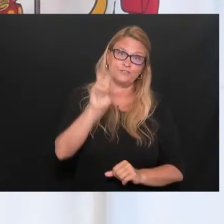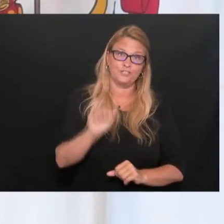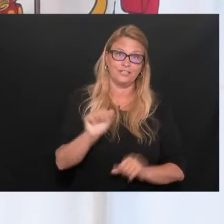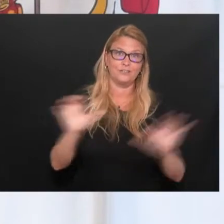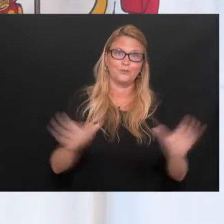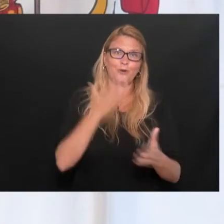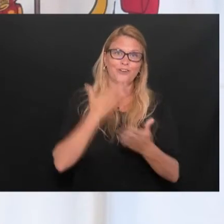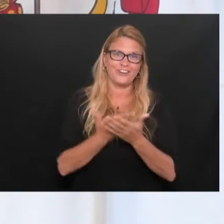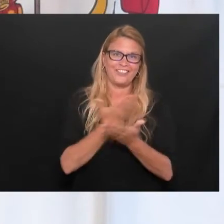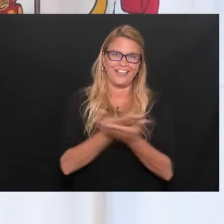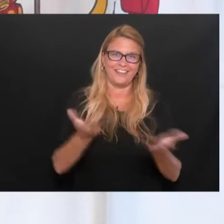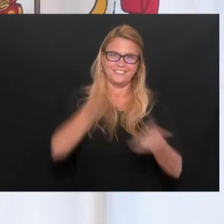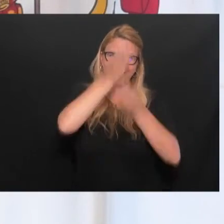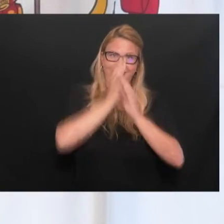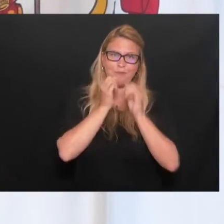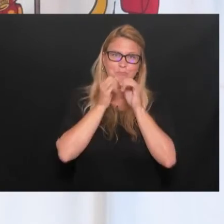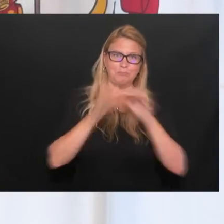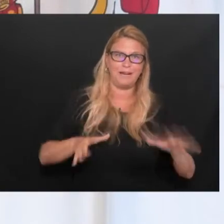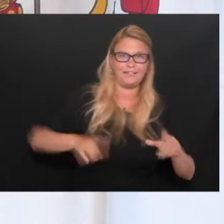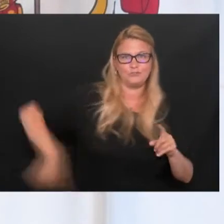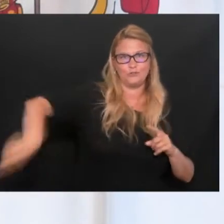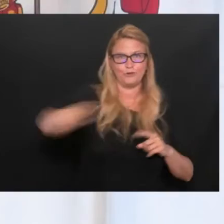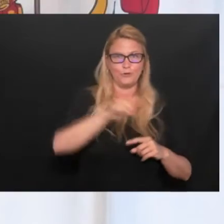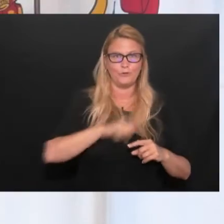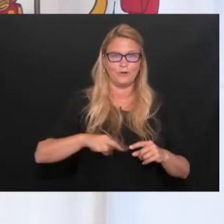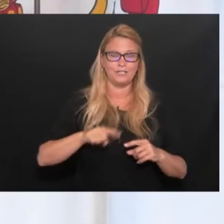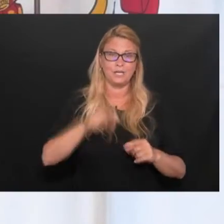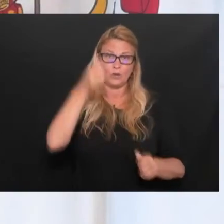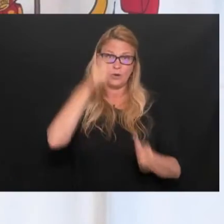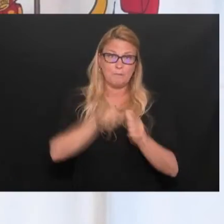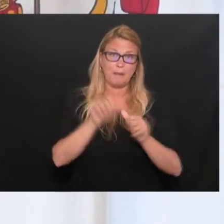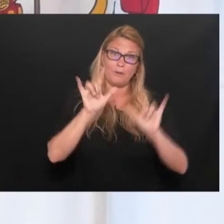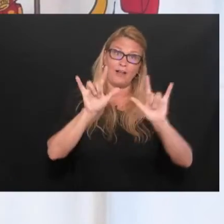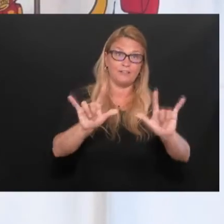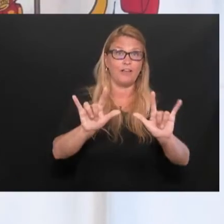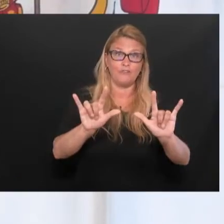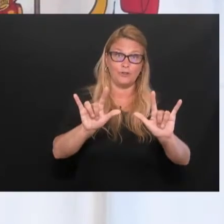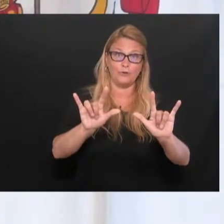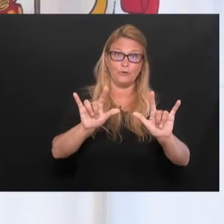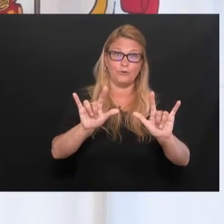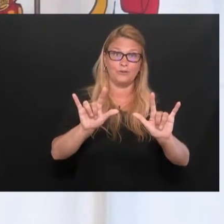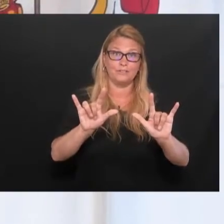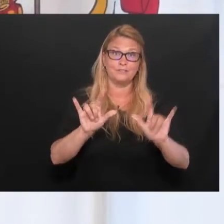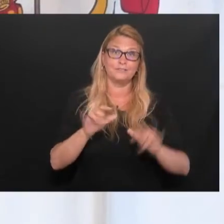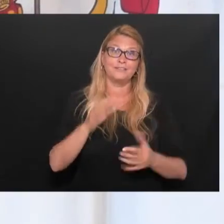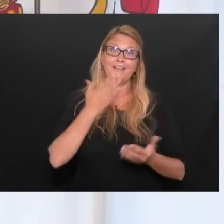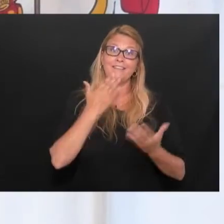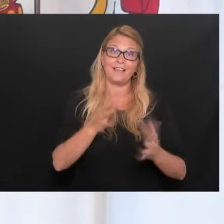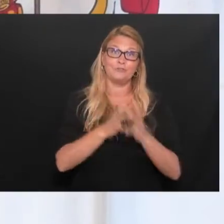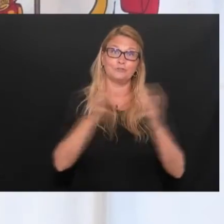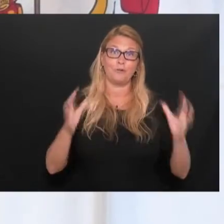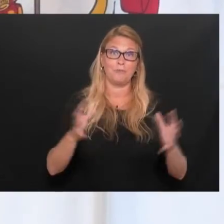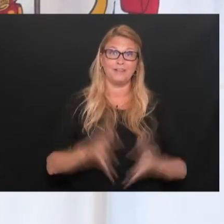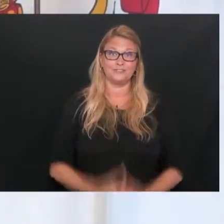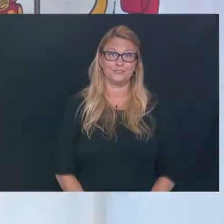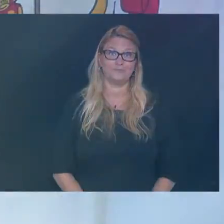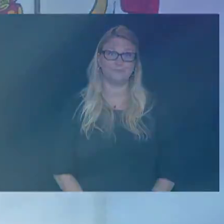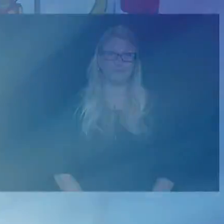good stuff. God bless each and every one of you. I meant it when I said I love you, and I'll absolutely do that to my grave. Thank you so much.